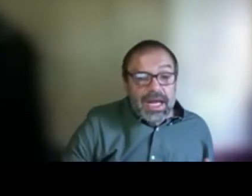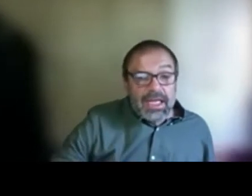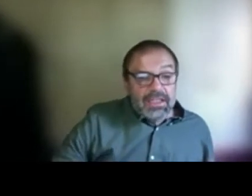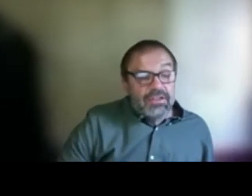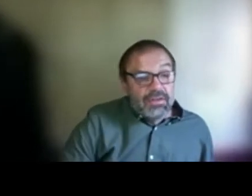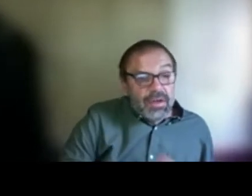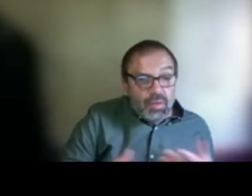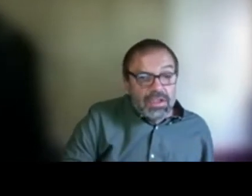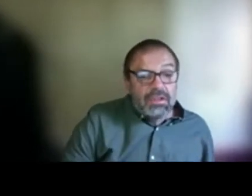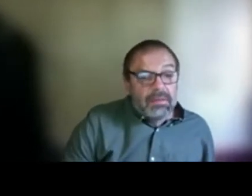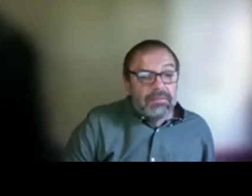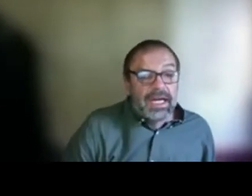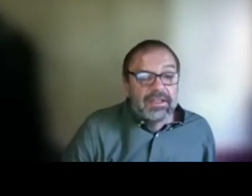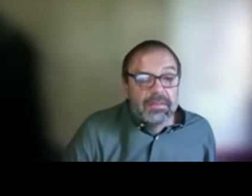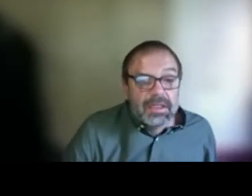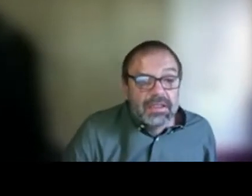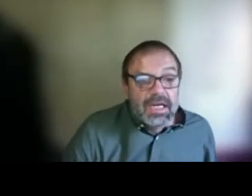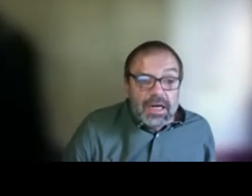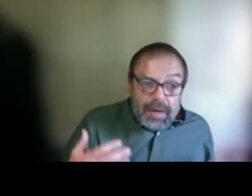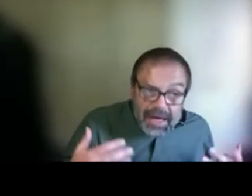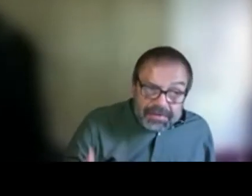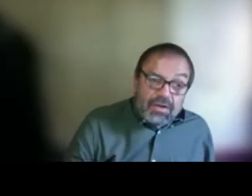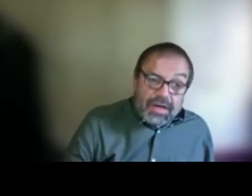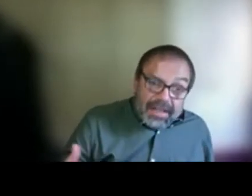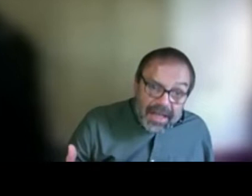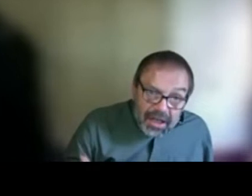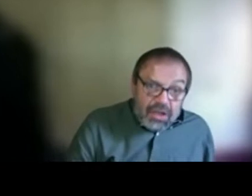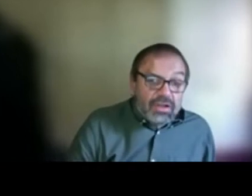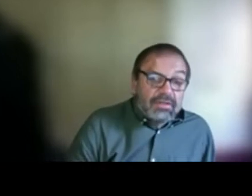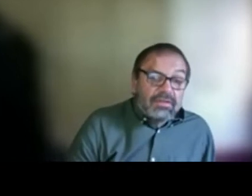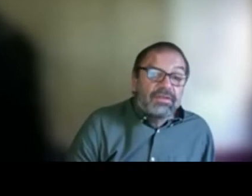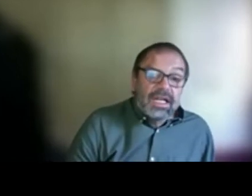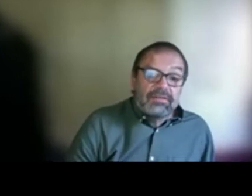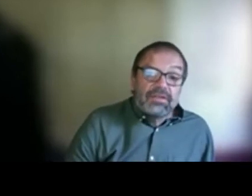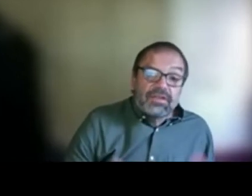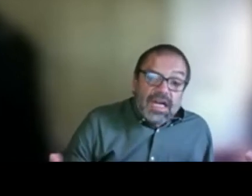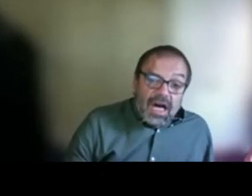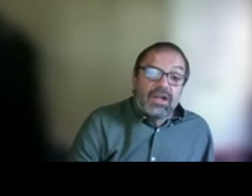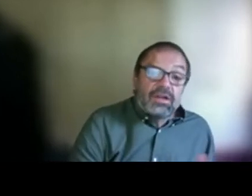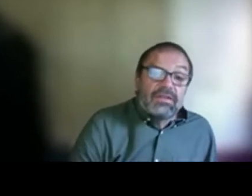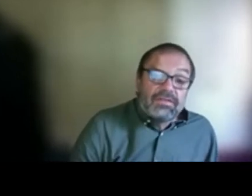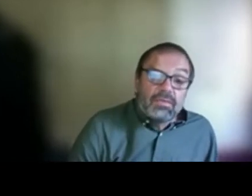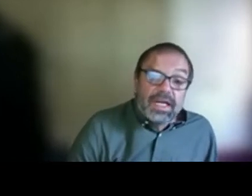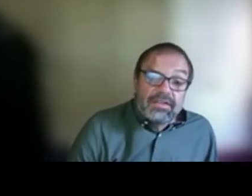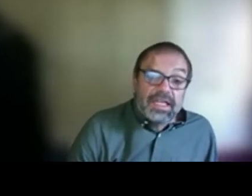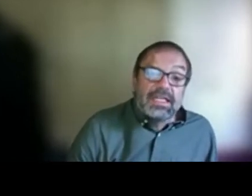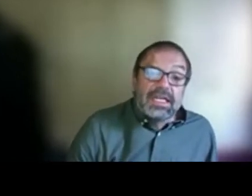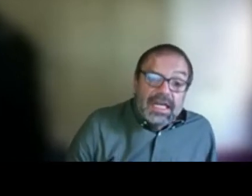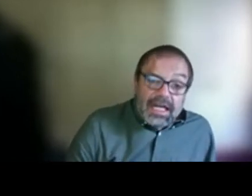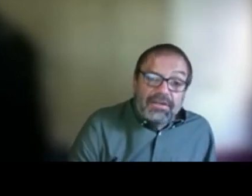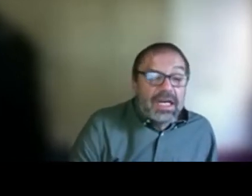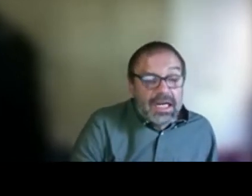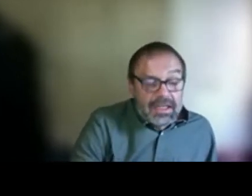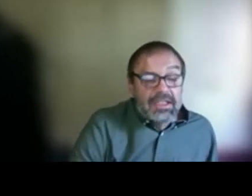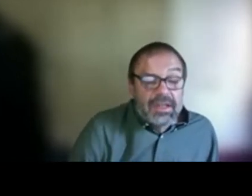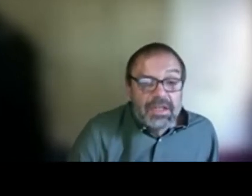we recognize that if we want to unpack disability, we have to look at it at a lot of different levels and a lot of different ways in. And